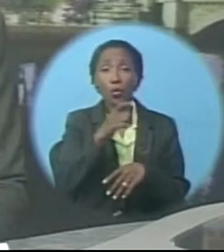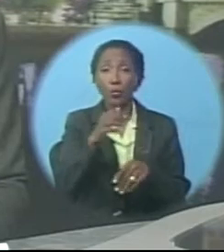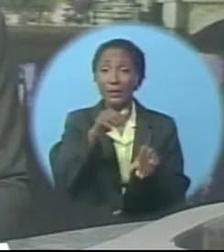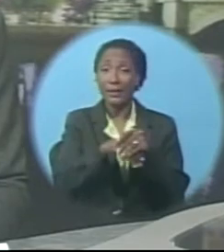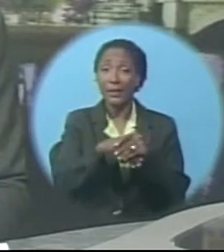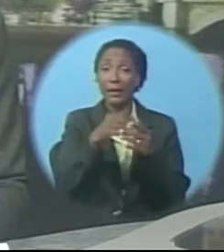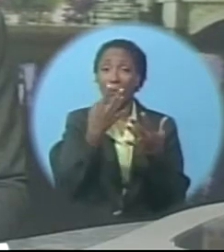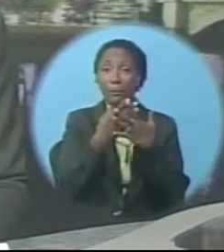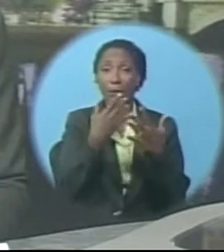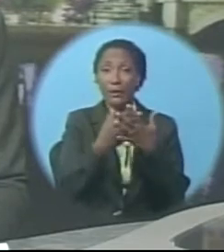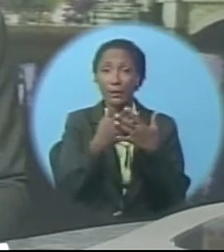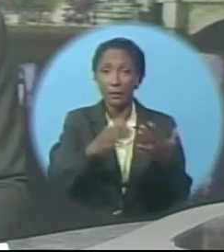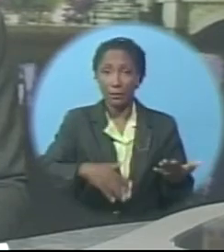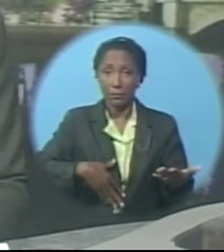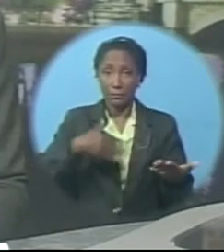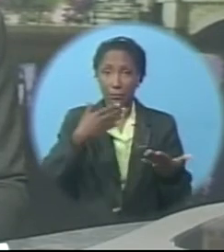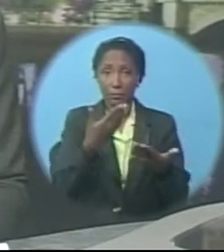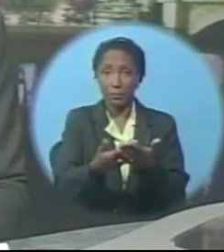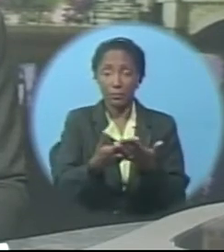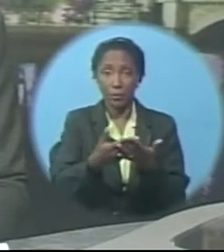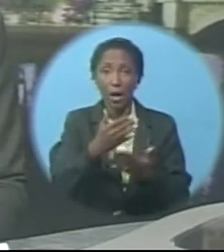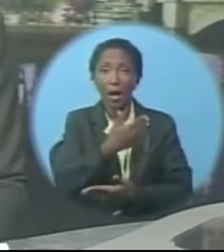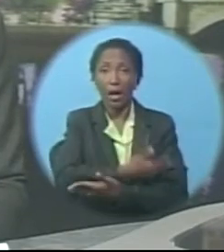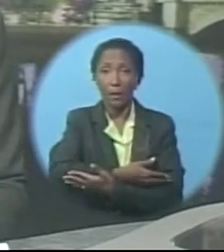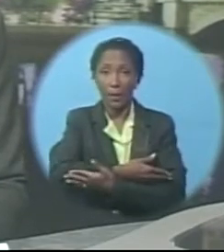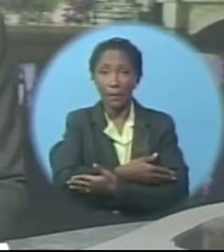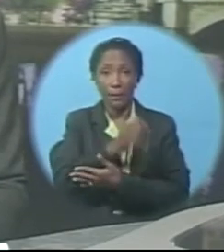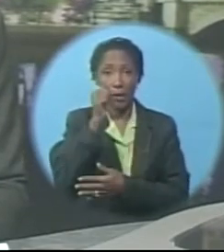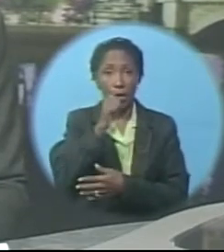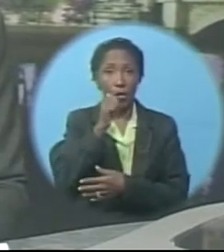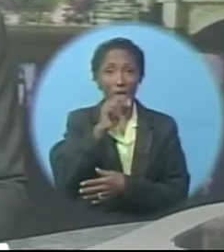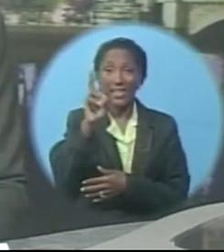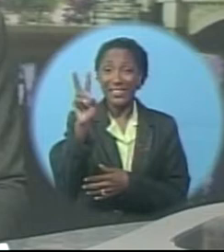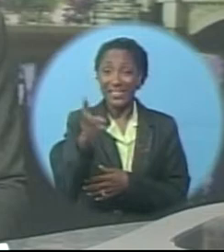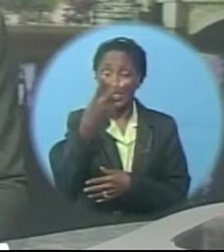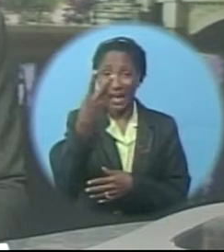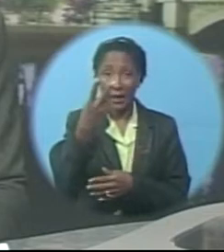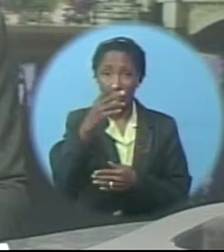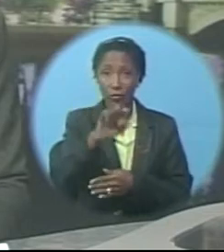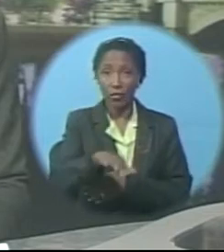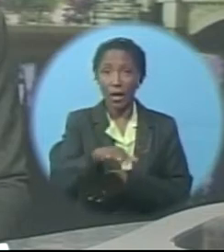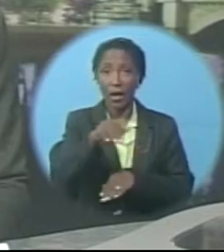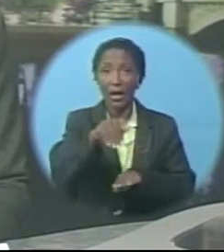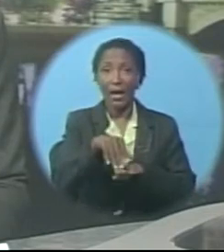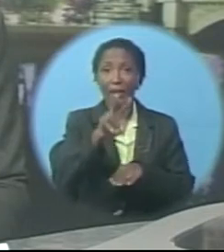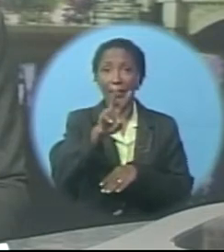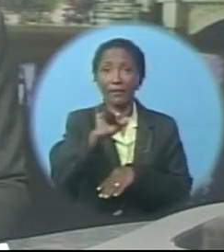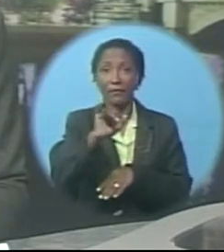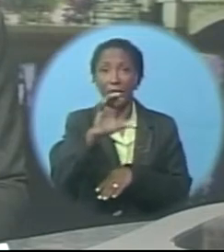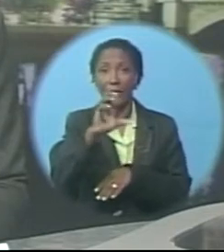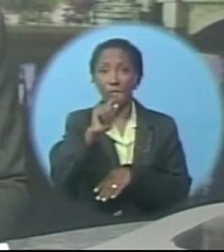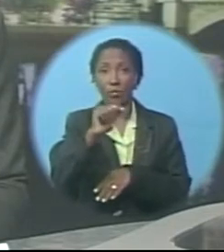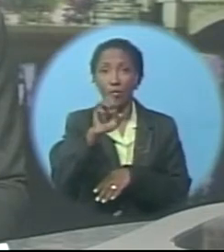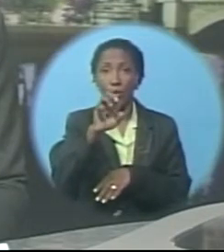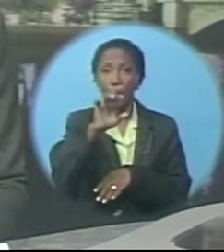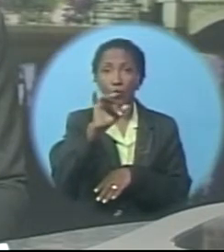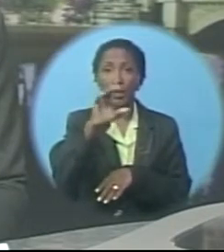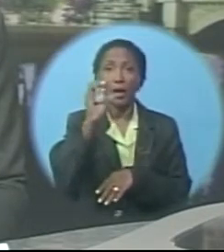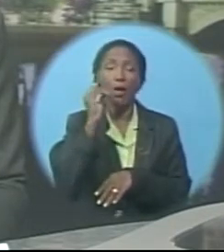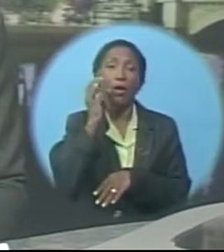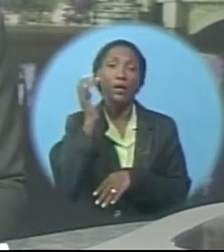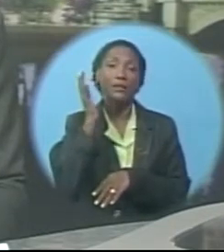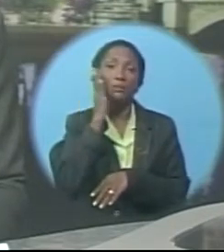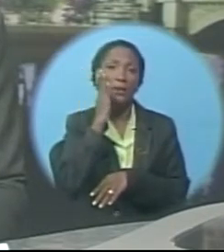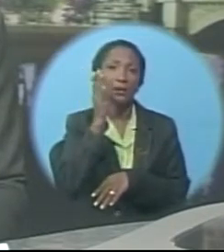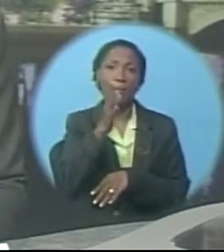facility. She gave birth recently to a baby girl, her second child at the Victoria Hospital. Officials say the mother and child have